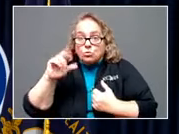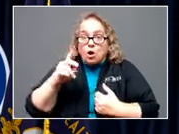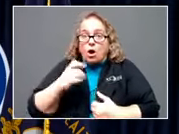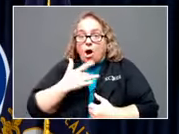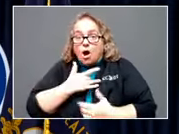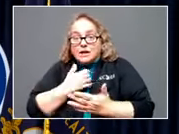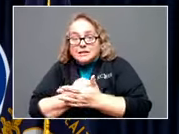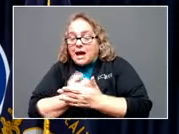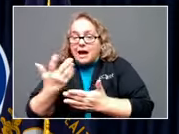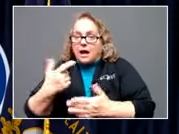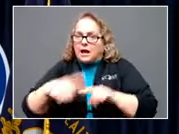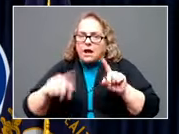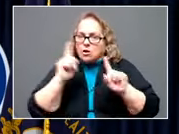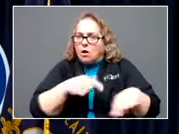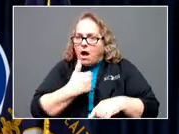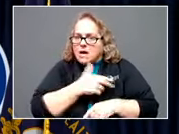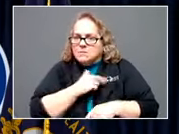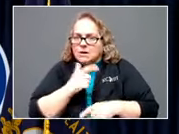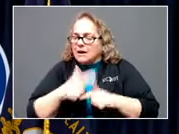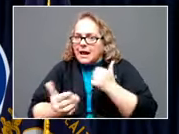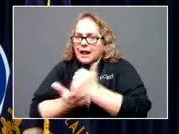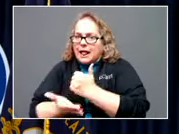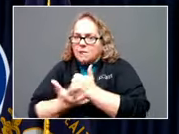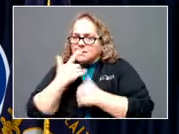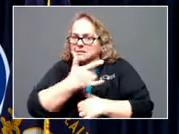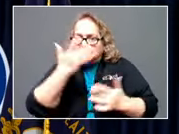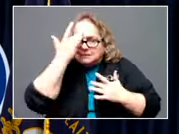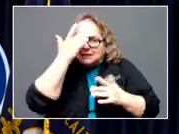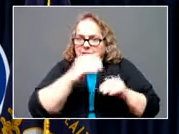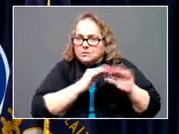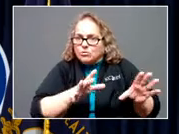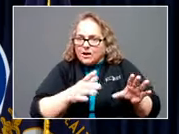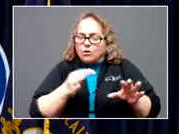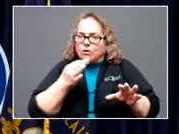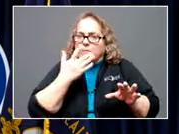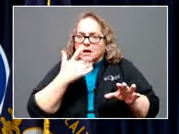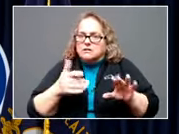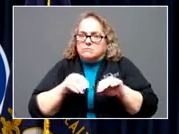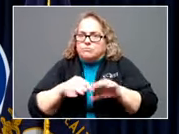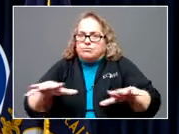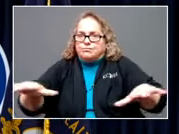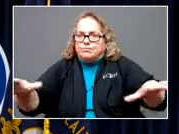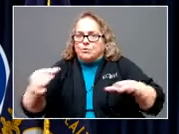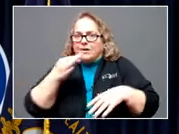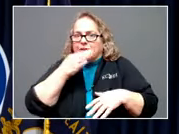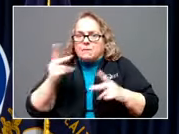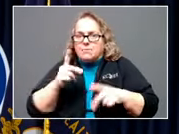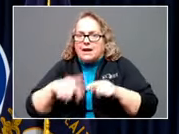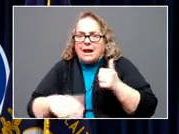otherwise be able to provide significant treatment to folks. But if we're spread too thin because of this, then we lose people for other reasons as